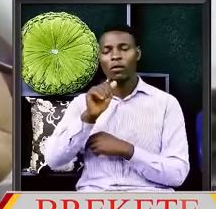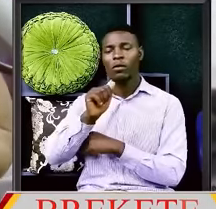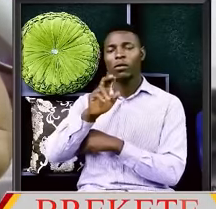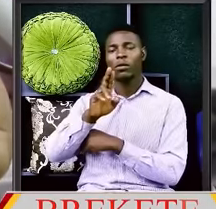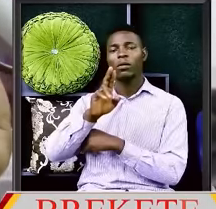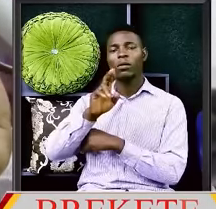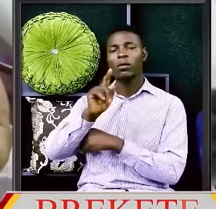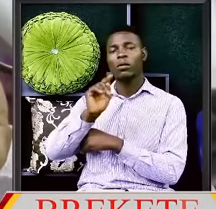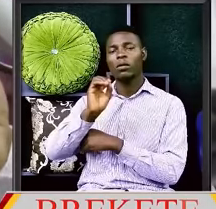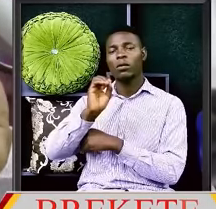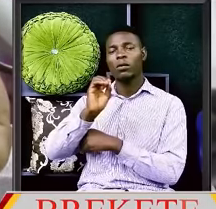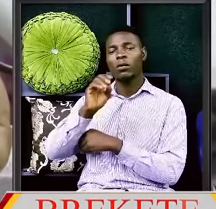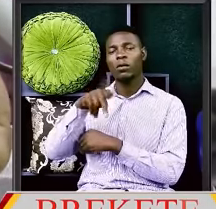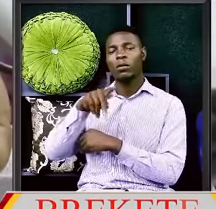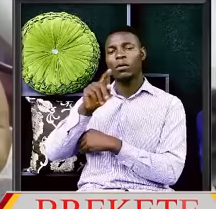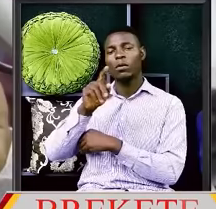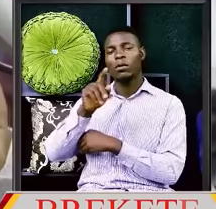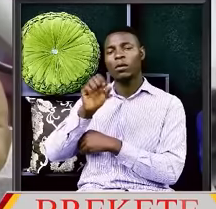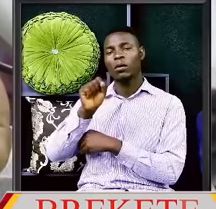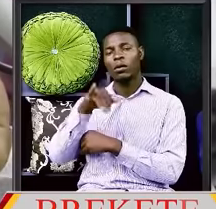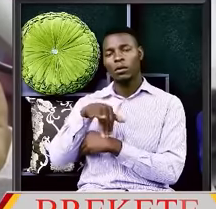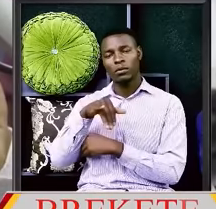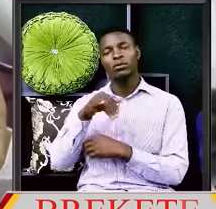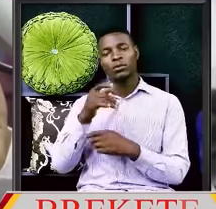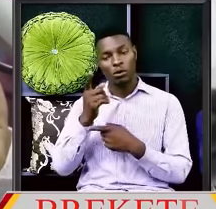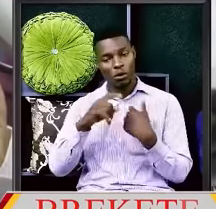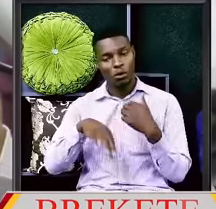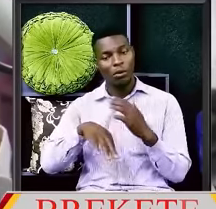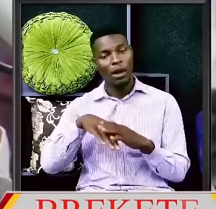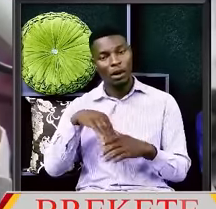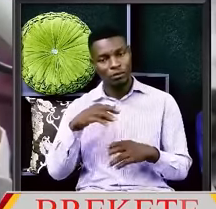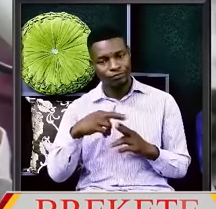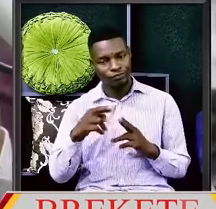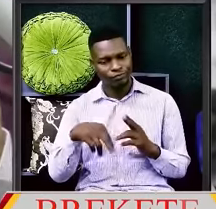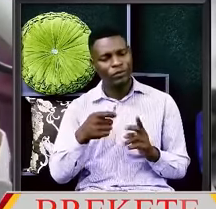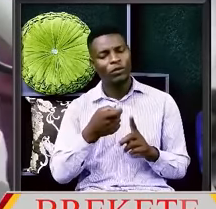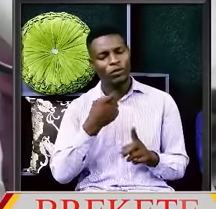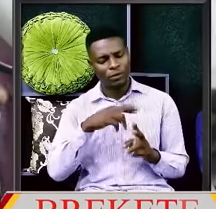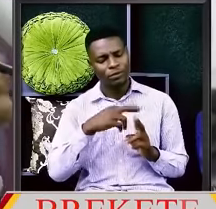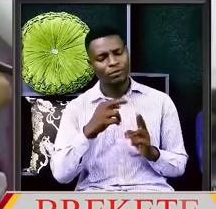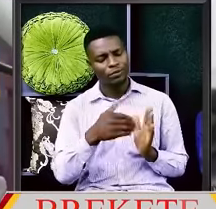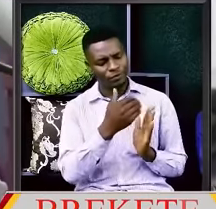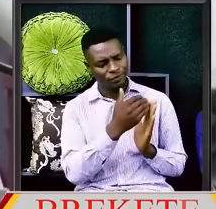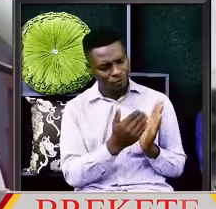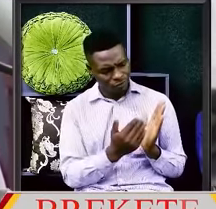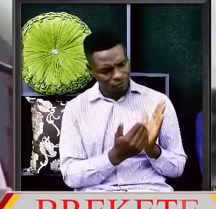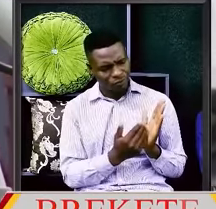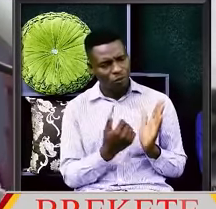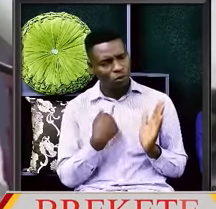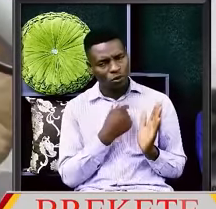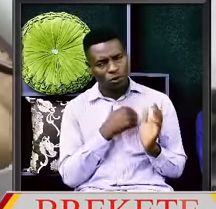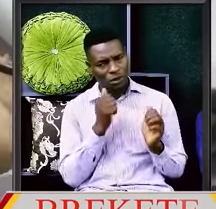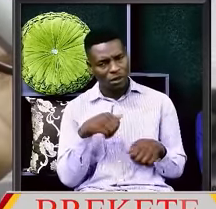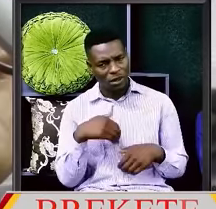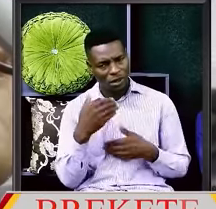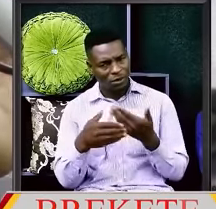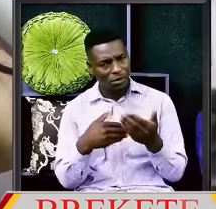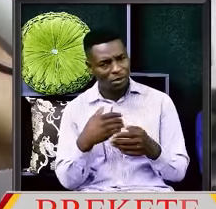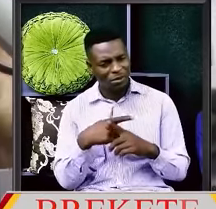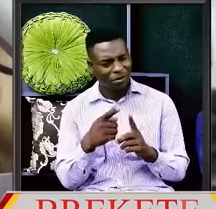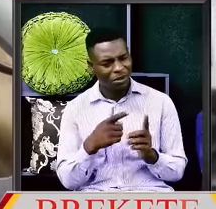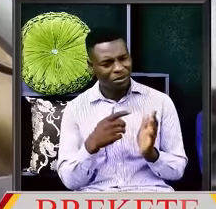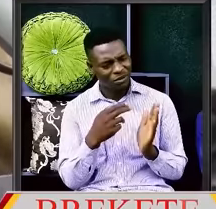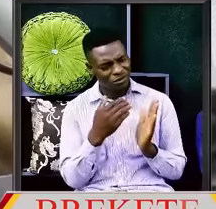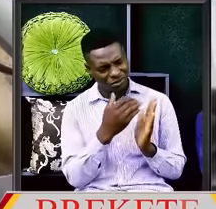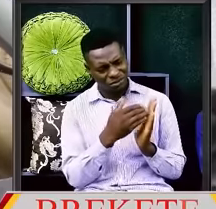out. From there, from the result of the autopsy and the DNA, we can proceed. But this one